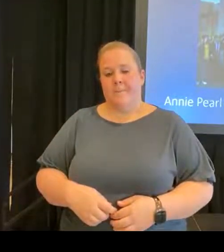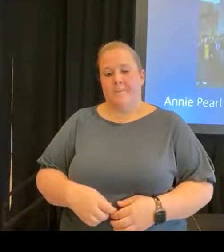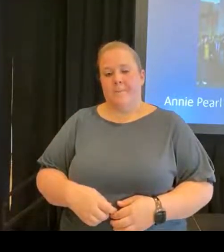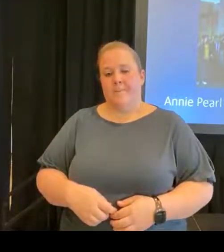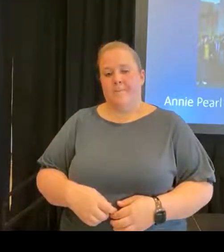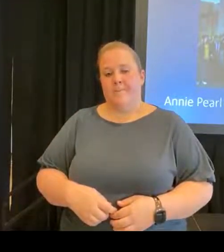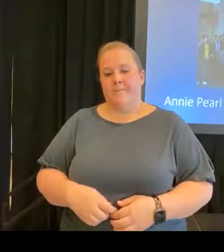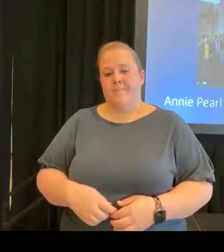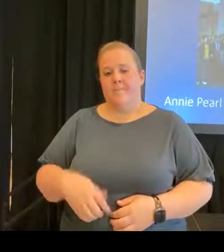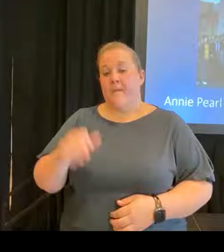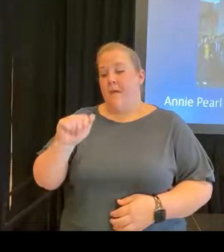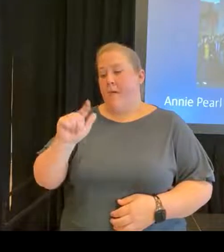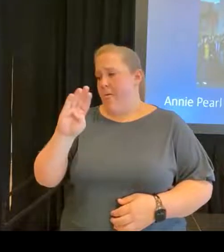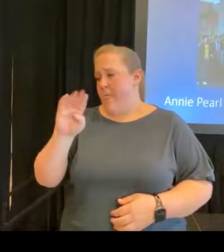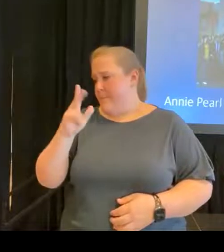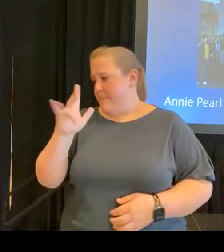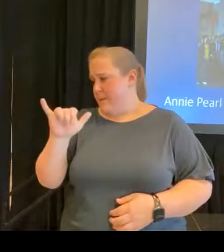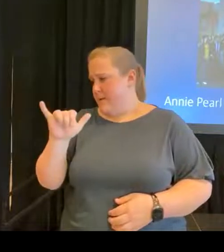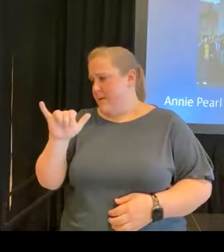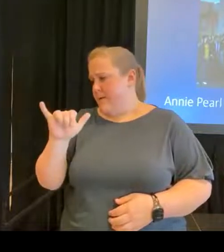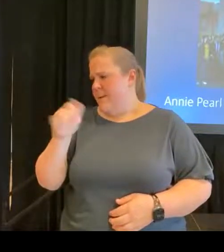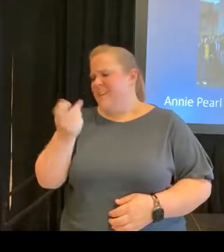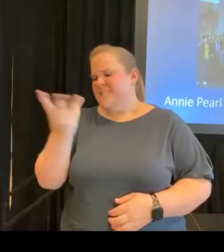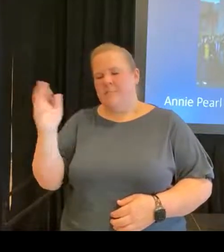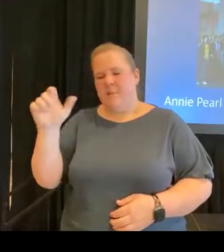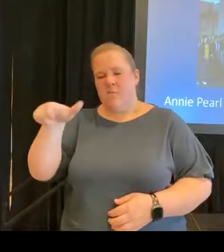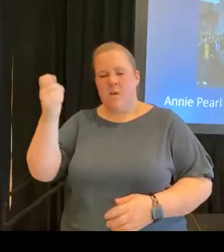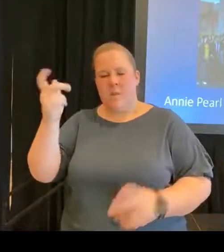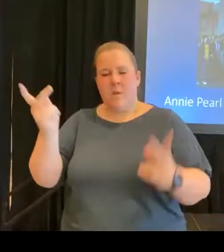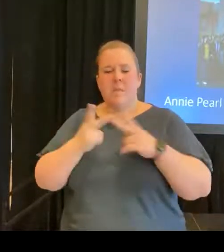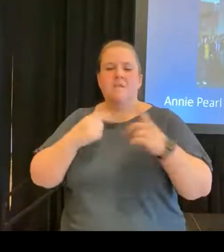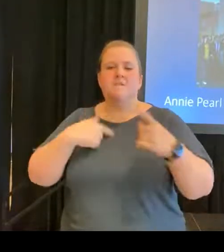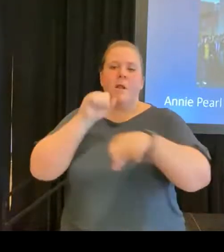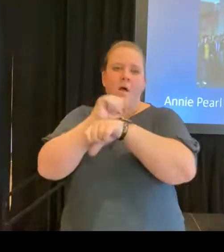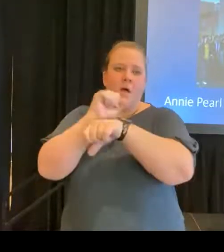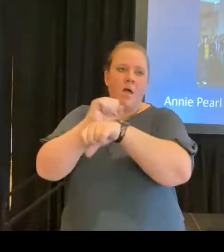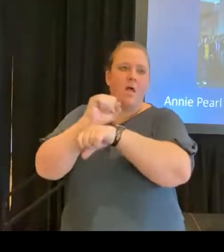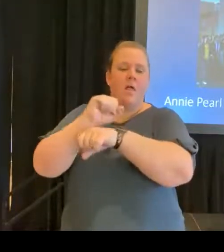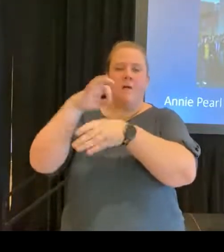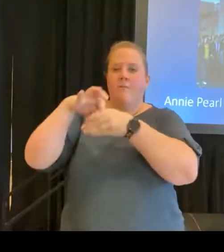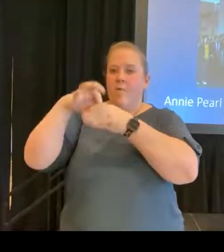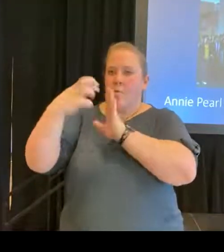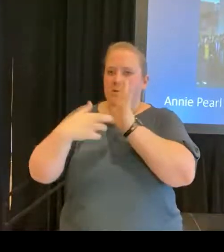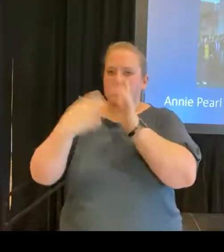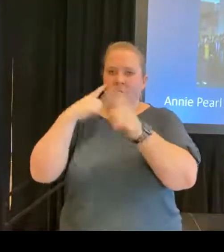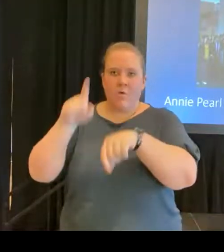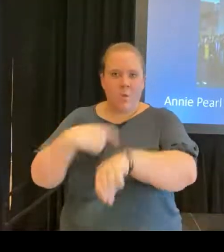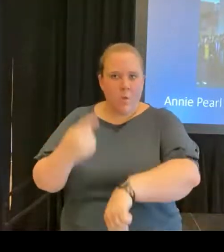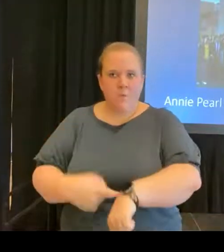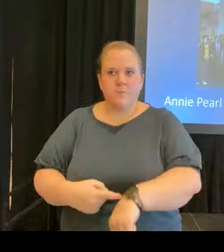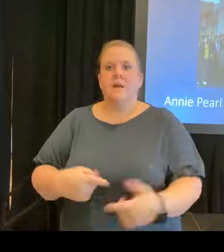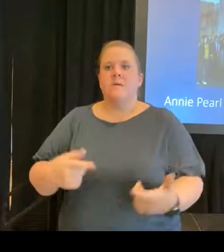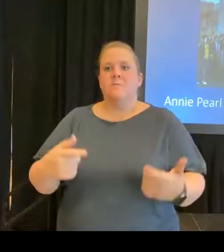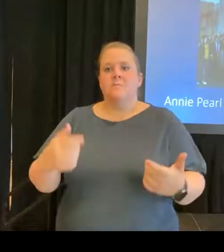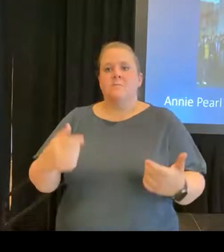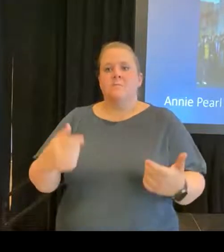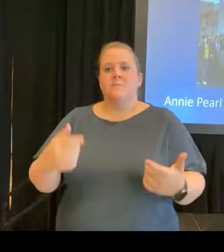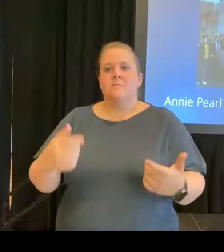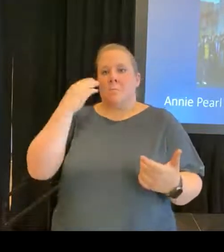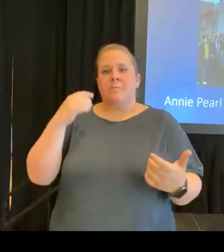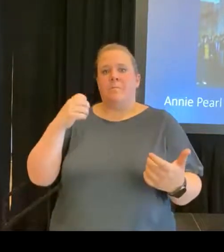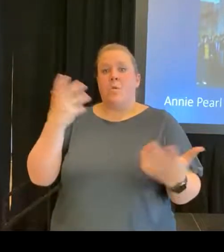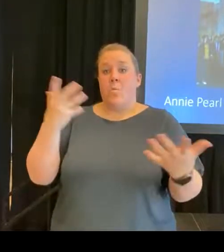I was in Albany and several other places, but I ain't been working on voter registration for a long time. So